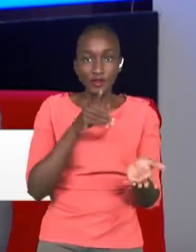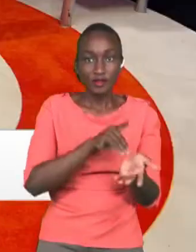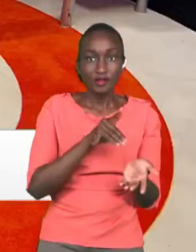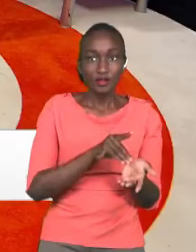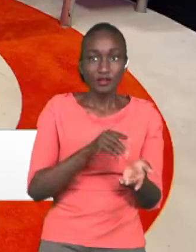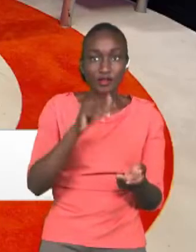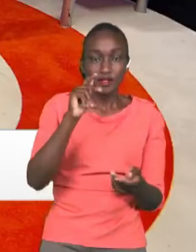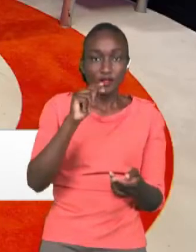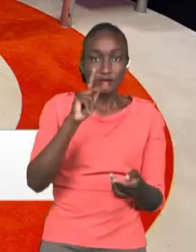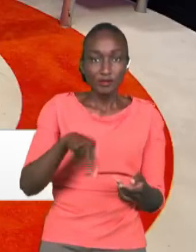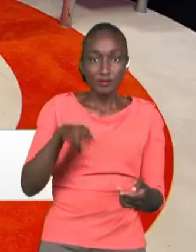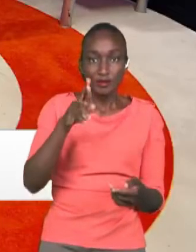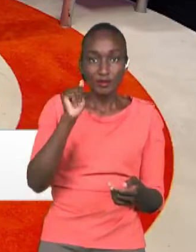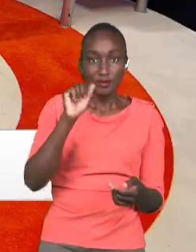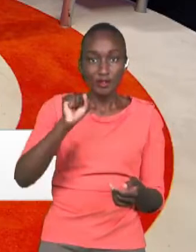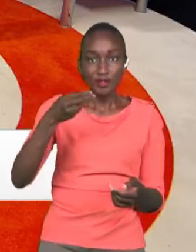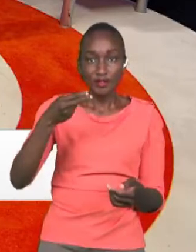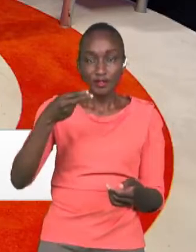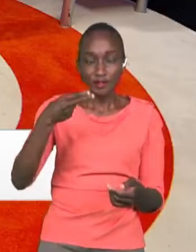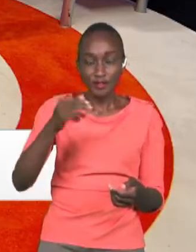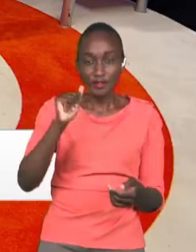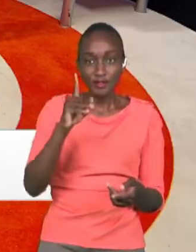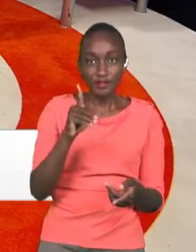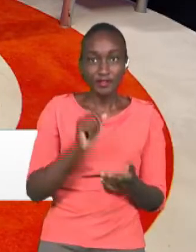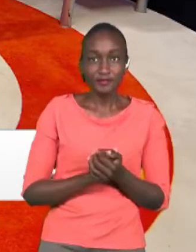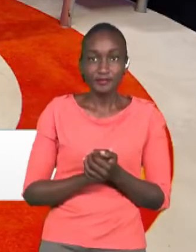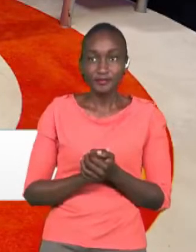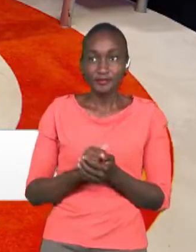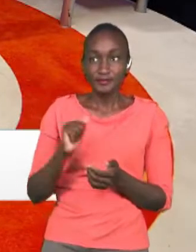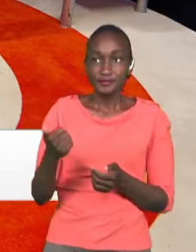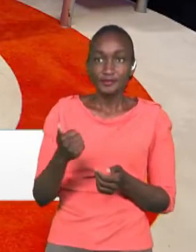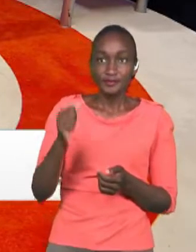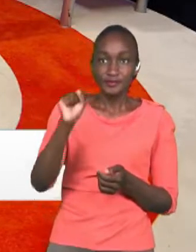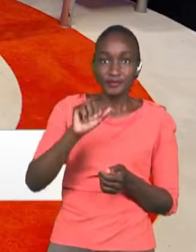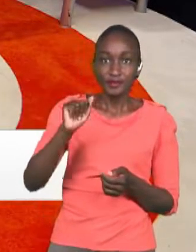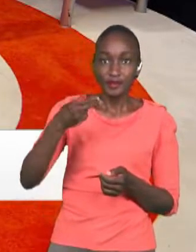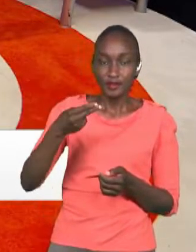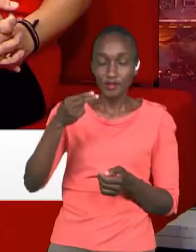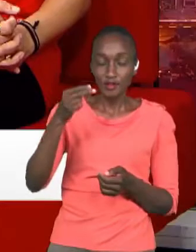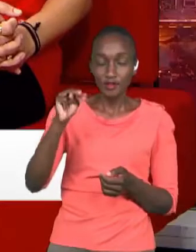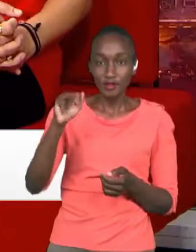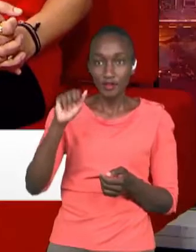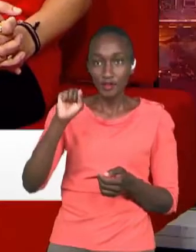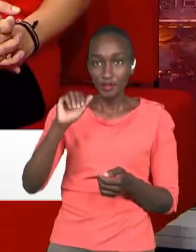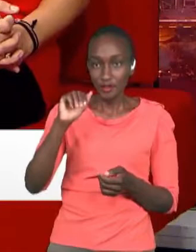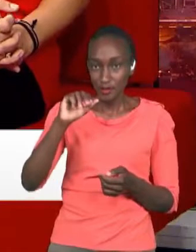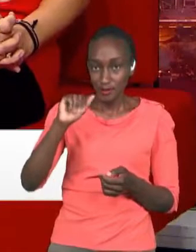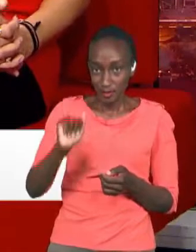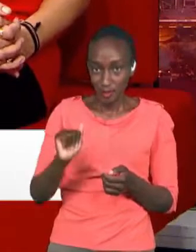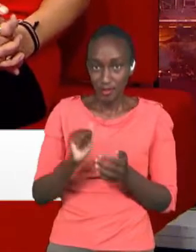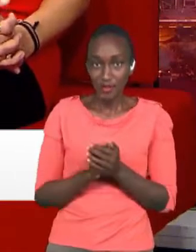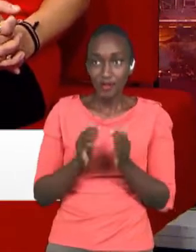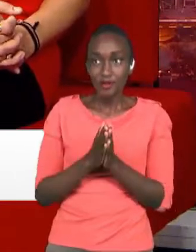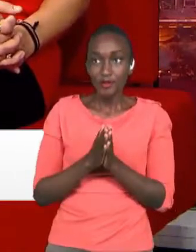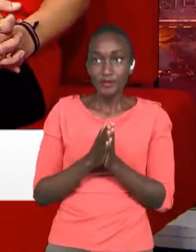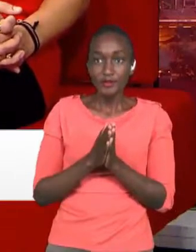Prasad. Welcome to the show. I also have Dr. Sima Sharma. Thank you. And I have a practitioner, Ms. Farah